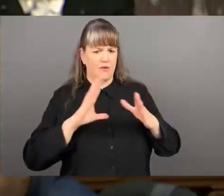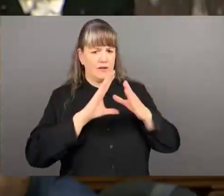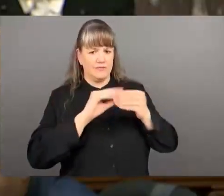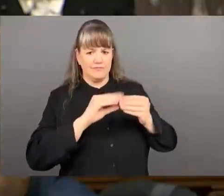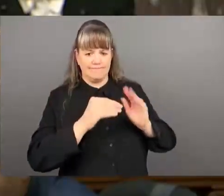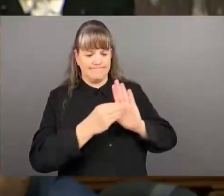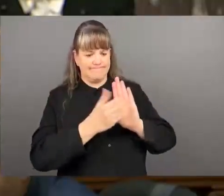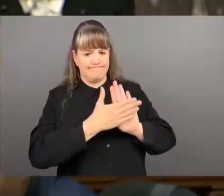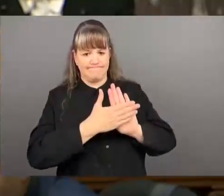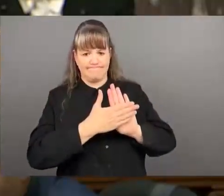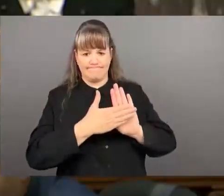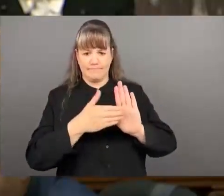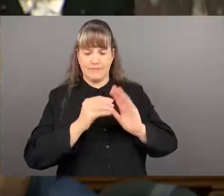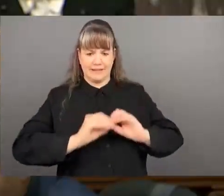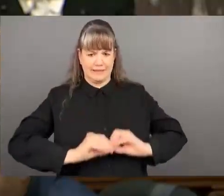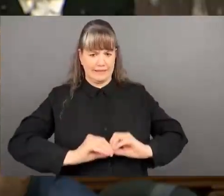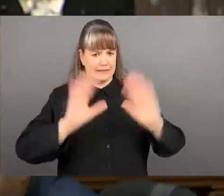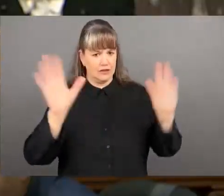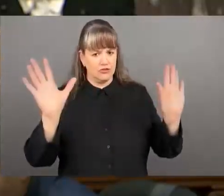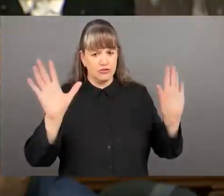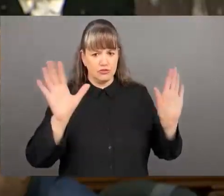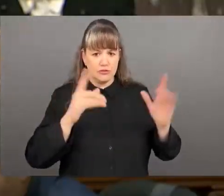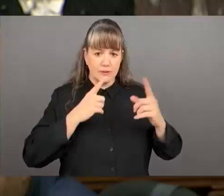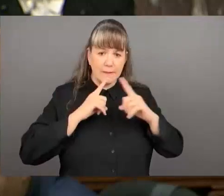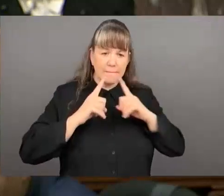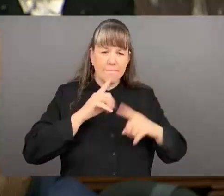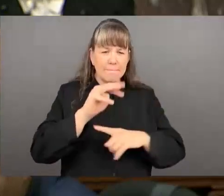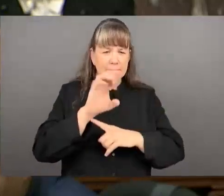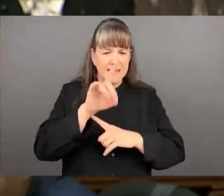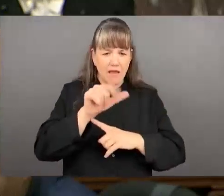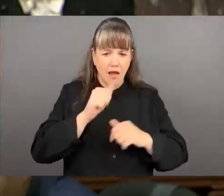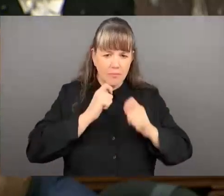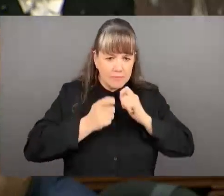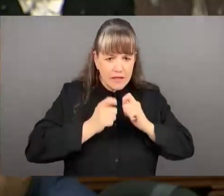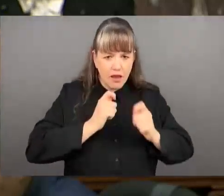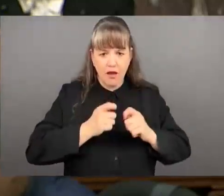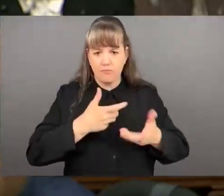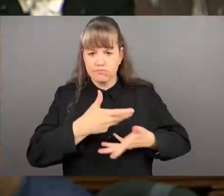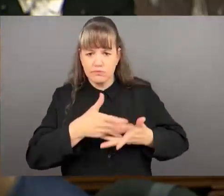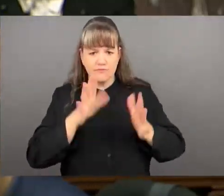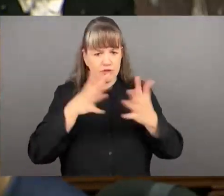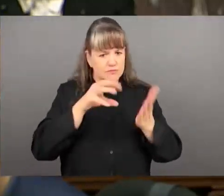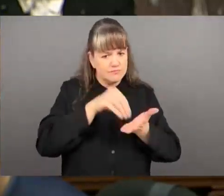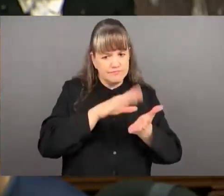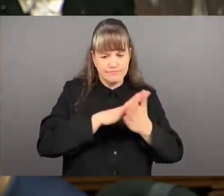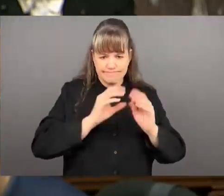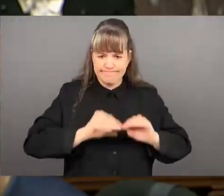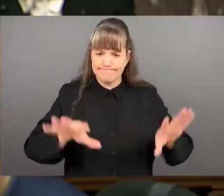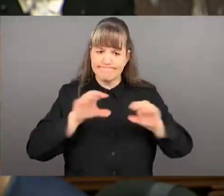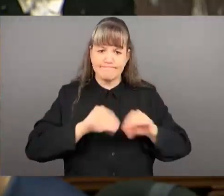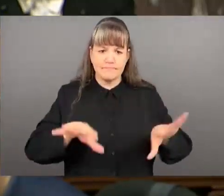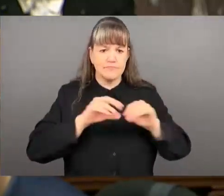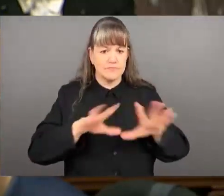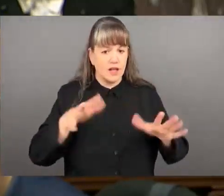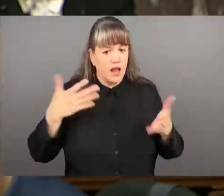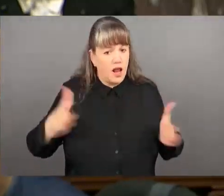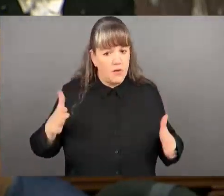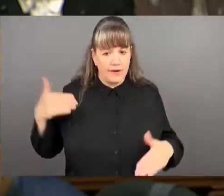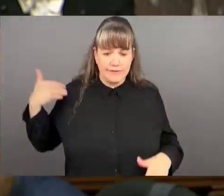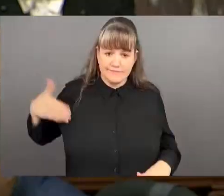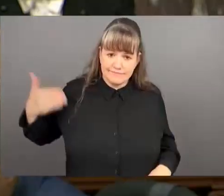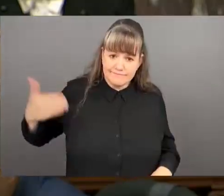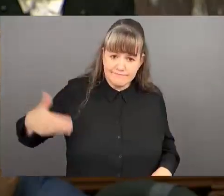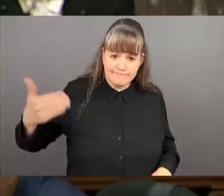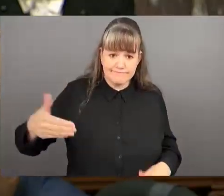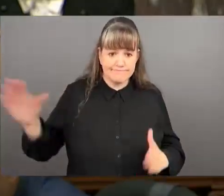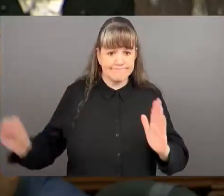this, and has in this House. But let me take the opportunity, since this has been well canvassed already, and because we have people with